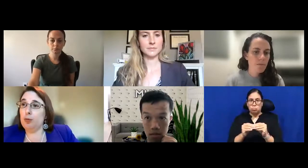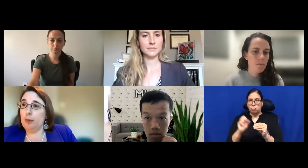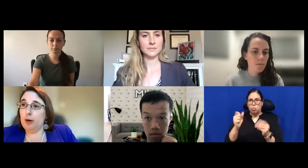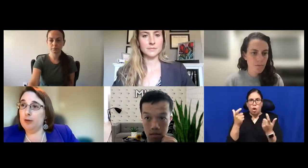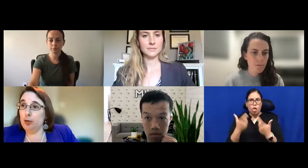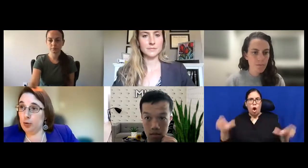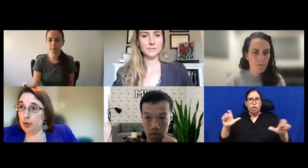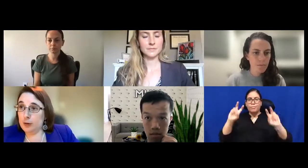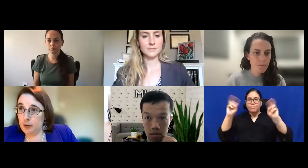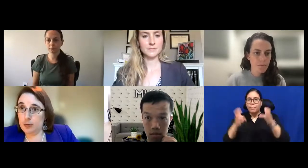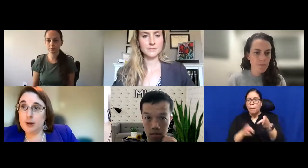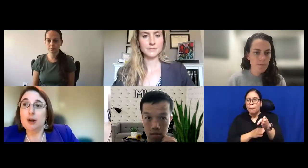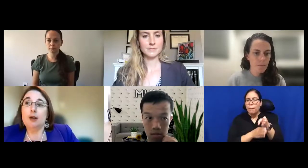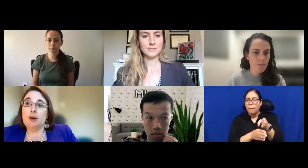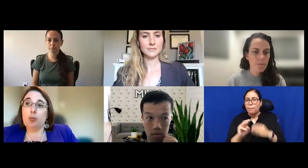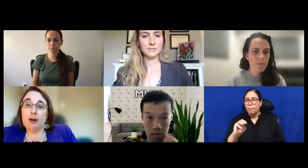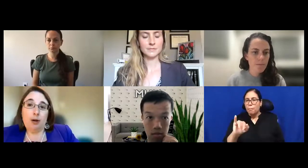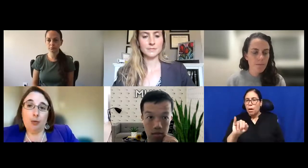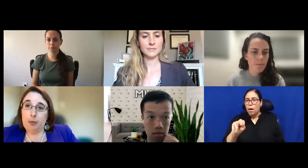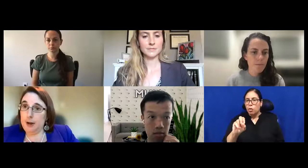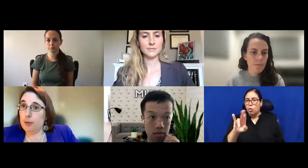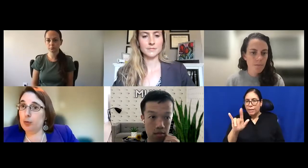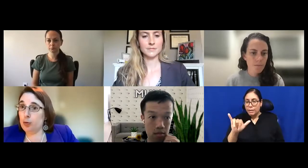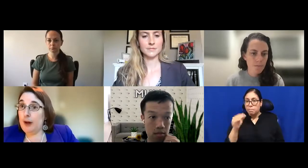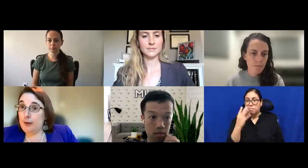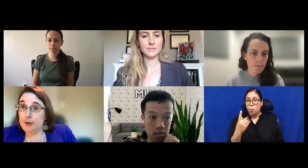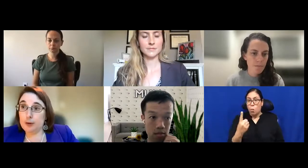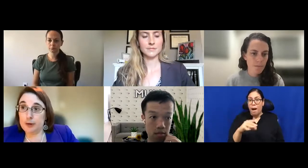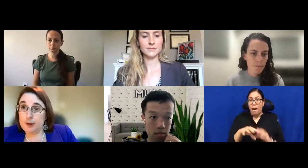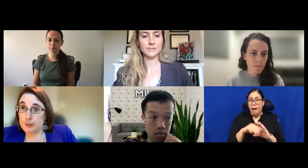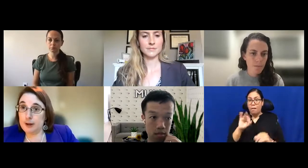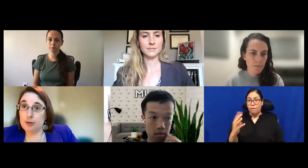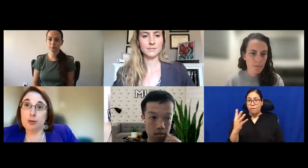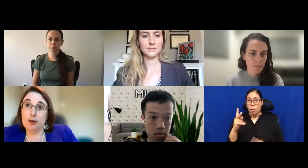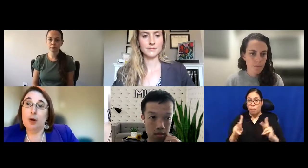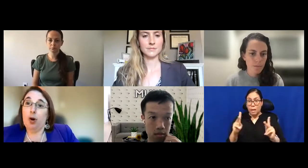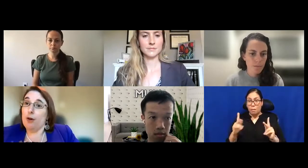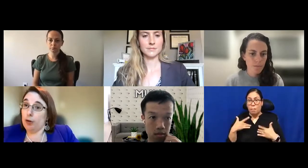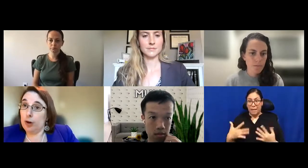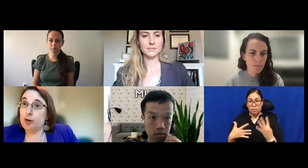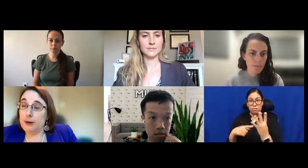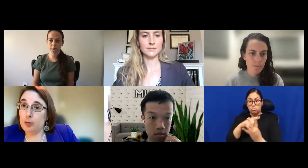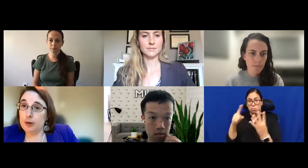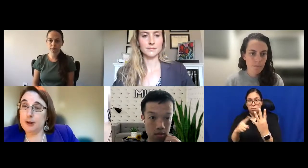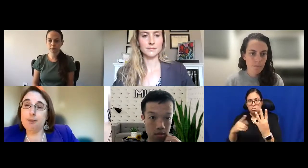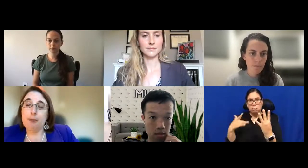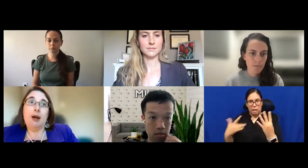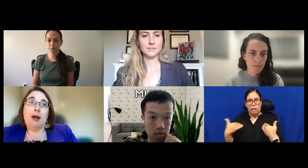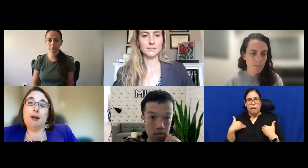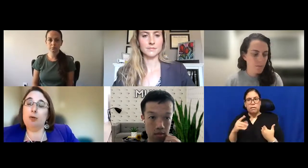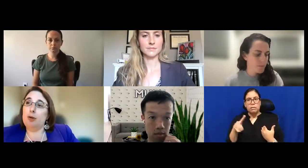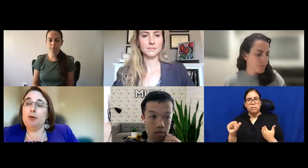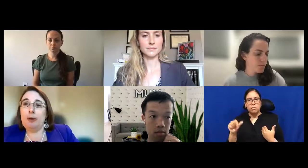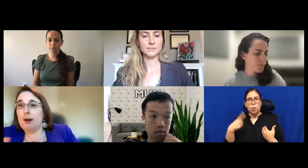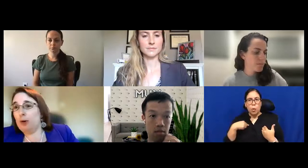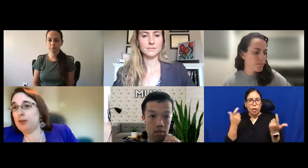you who are new to the community, is 1 out of 4 people do have a disability in America. So we are the largest minority.